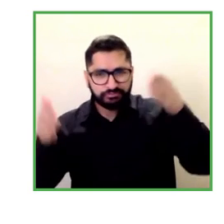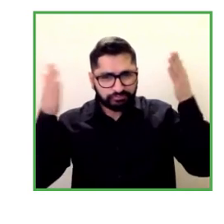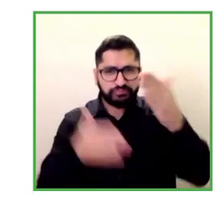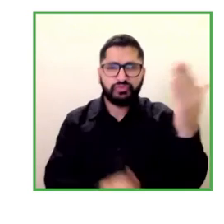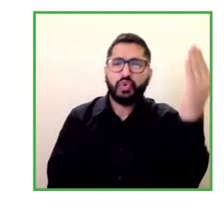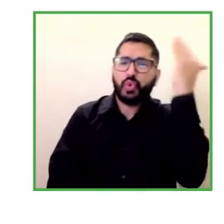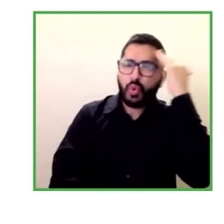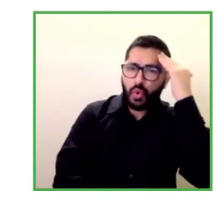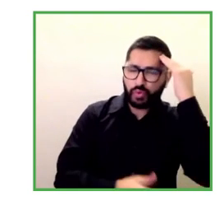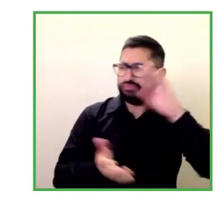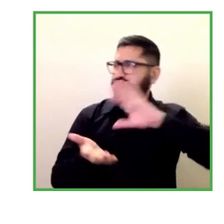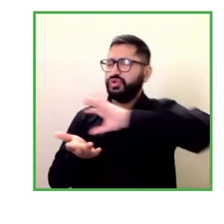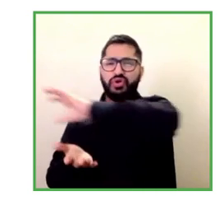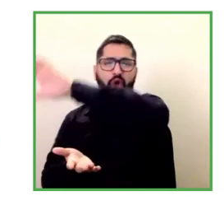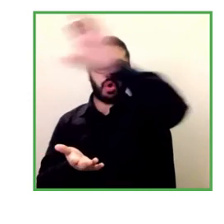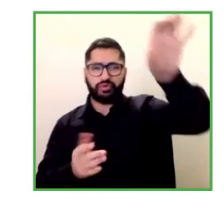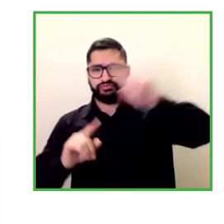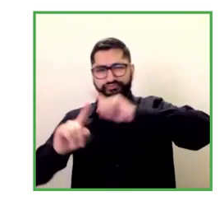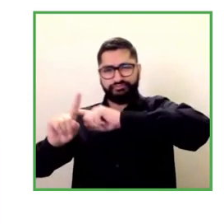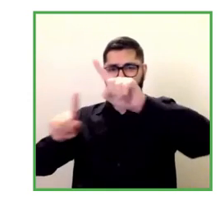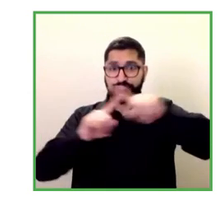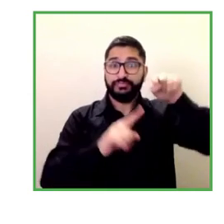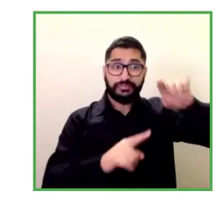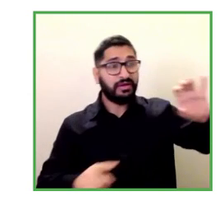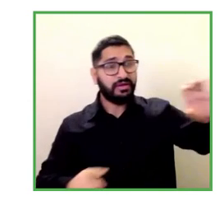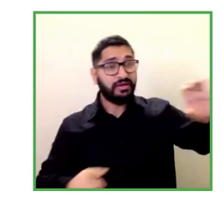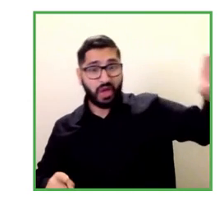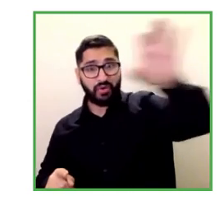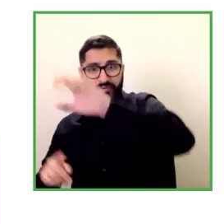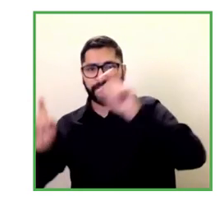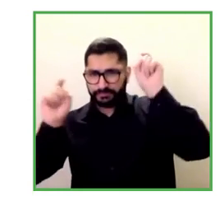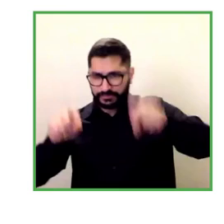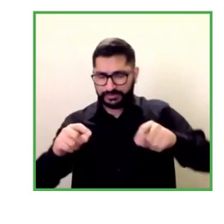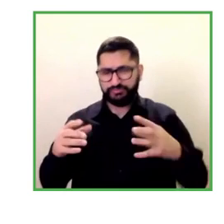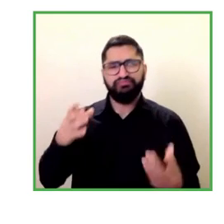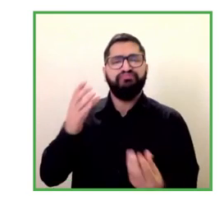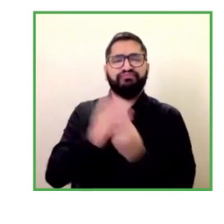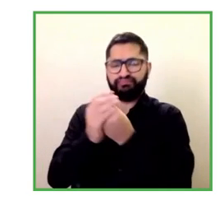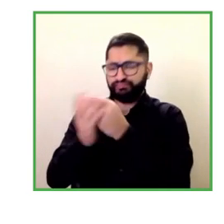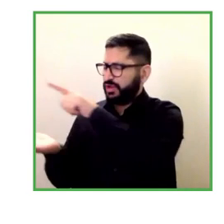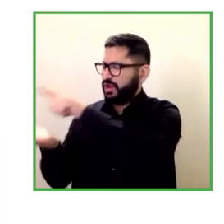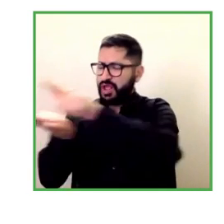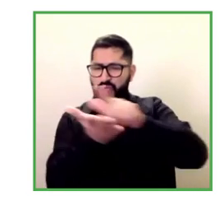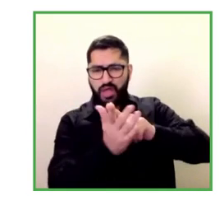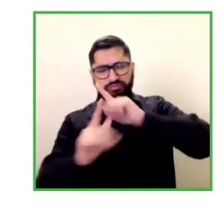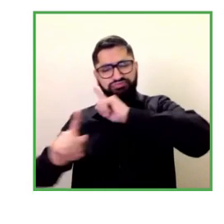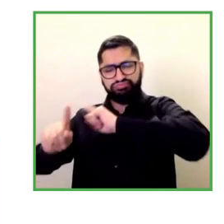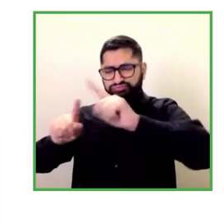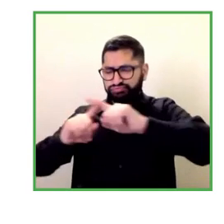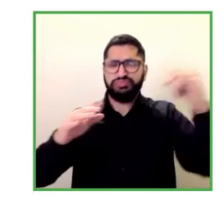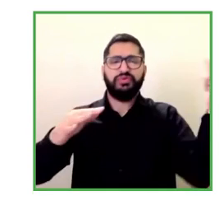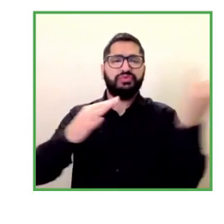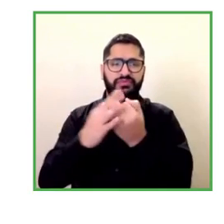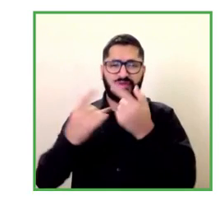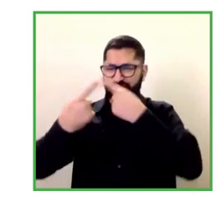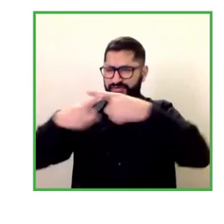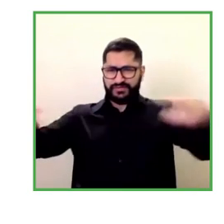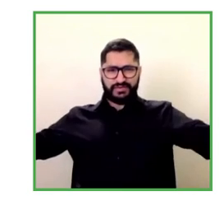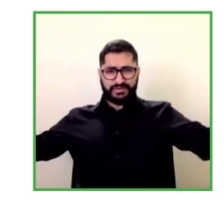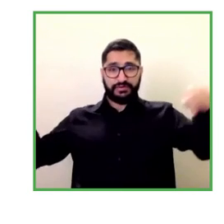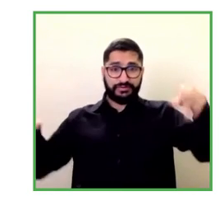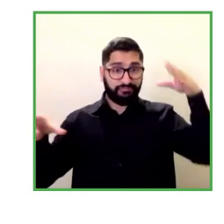Every country lives inclusion differently. Now, Carolina was telling us about this bill